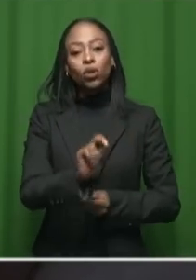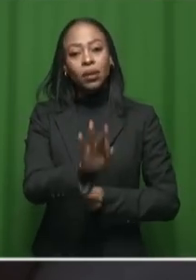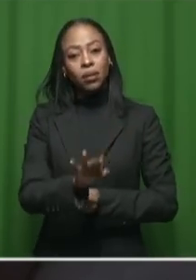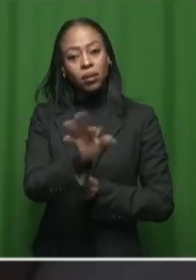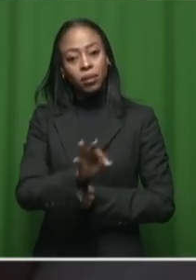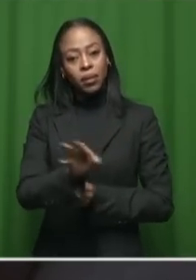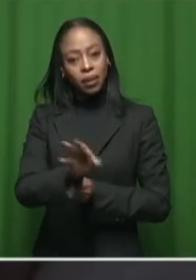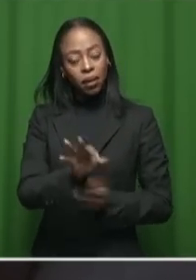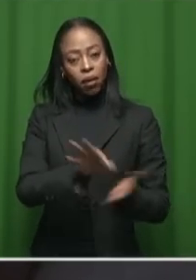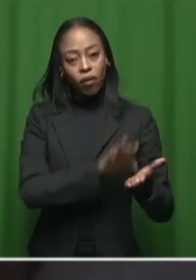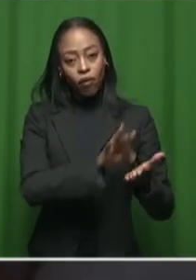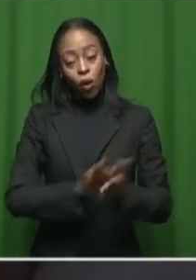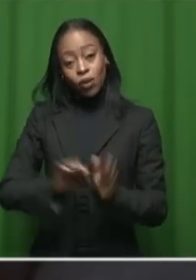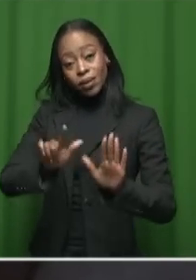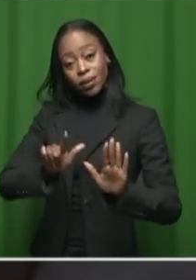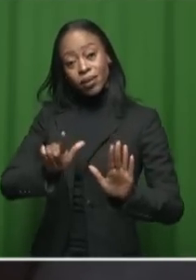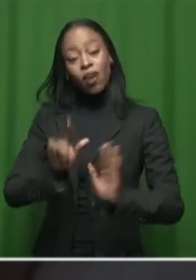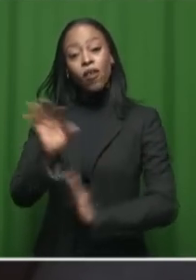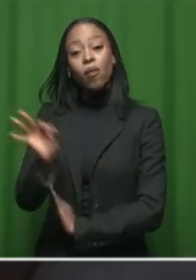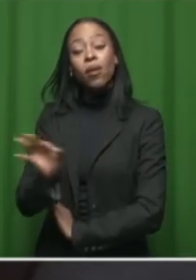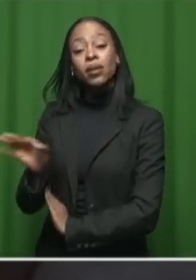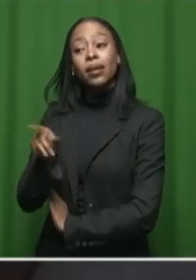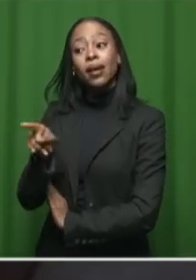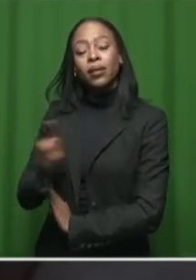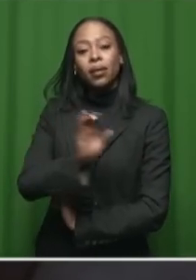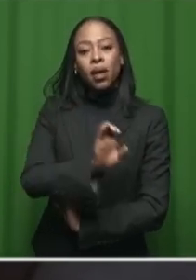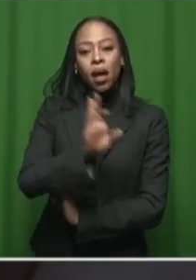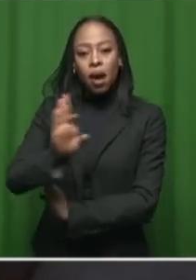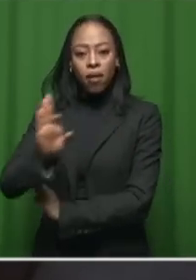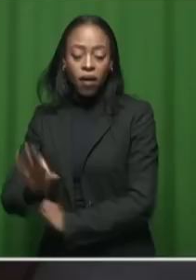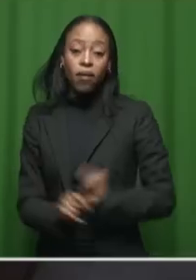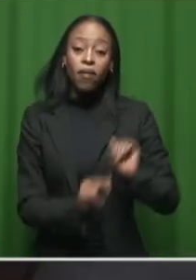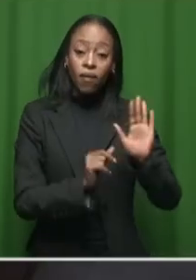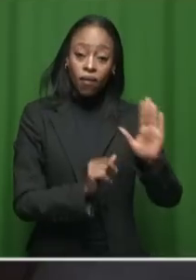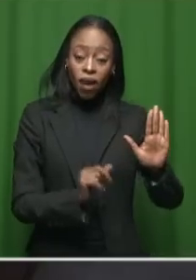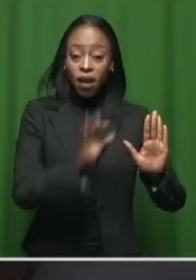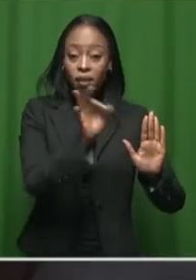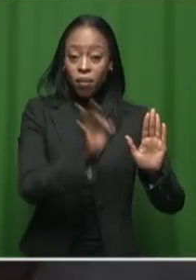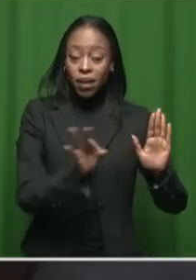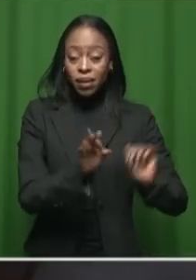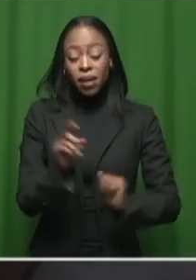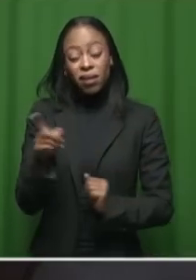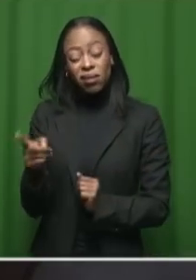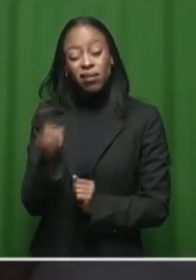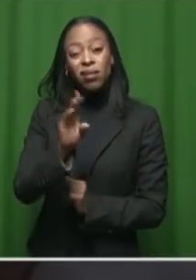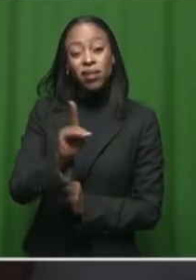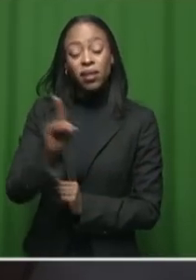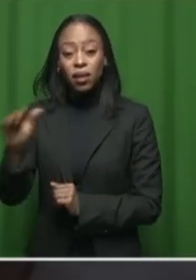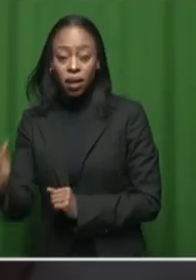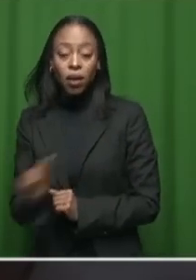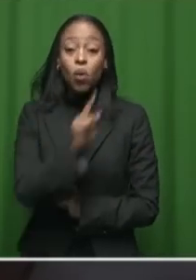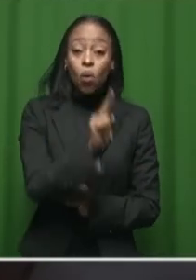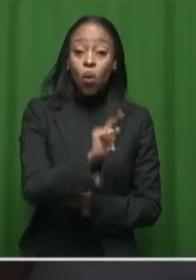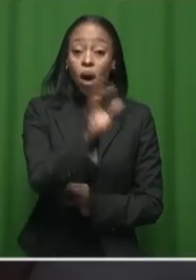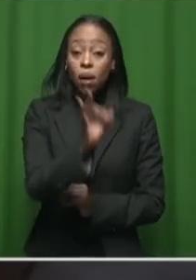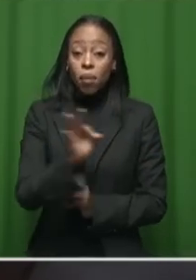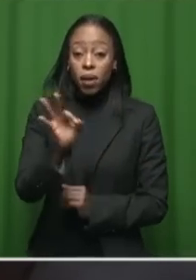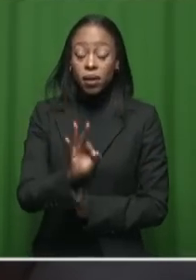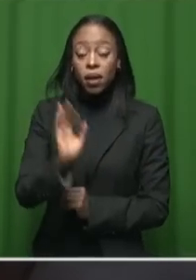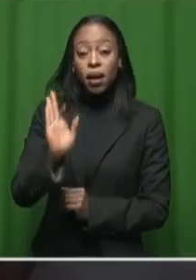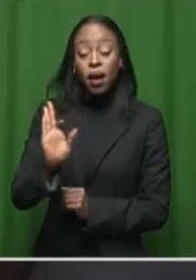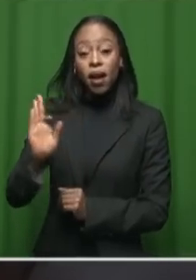votes, with 7% by the EFF, with 5% of the provincial vote by the DA, 1% by the Freedom Front